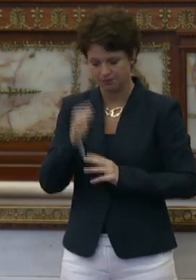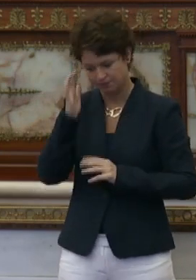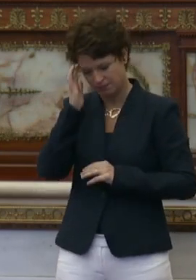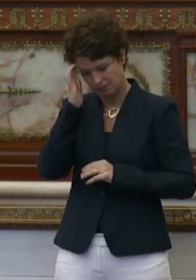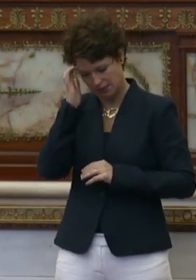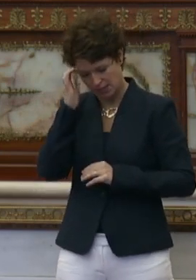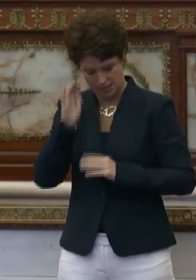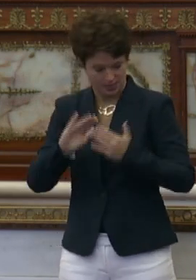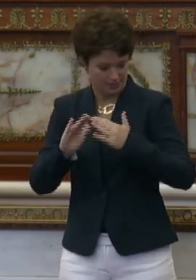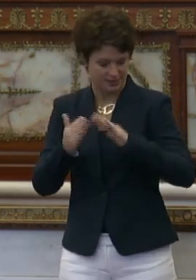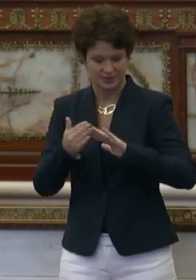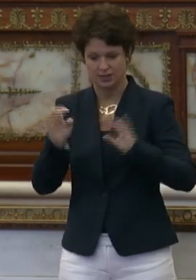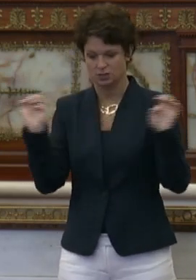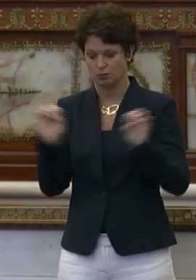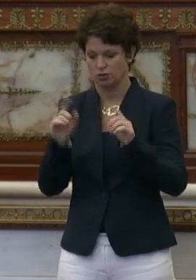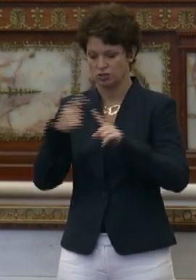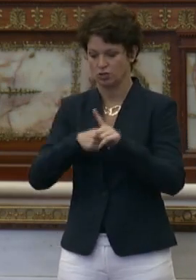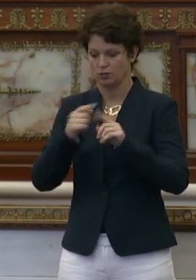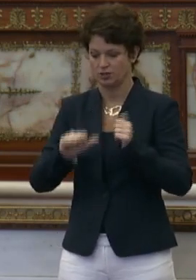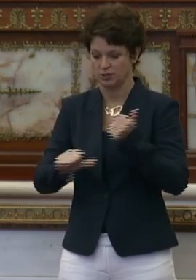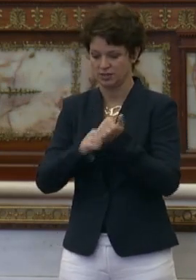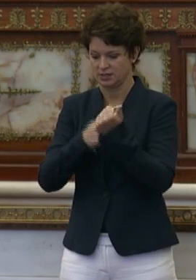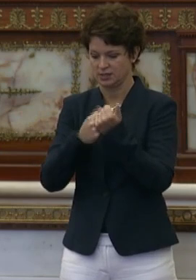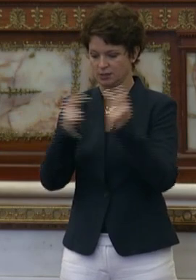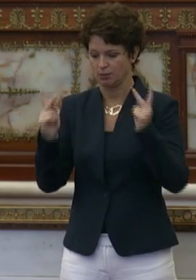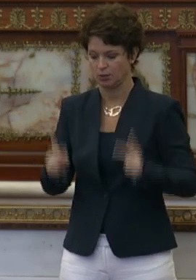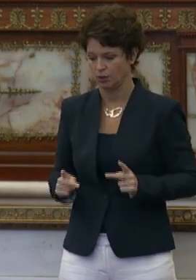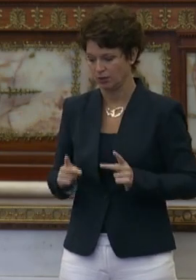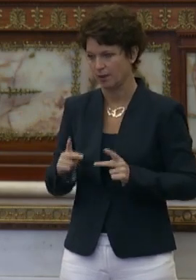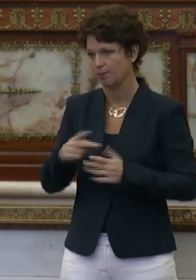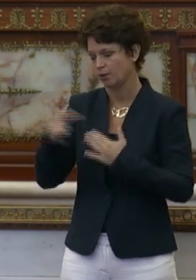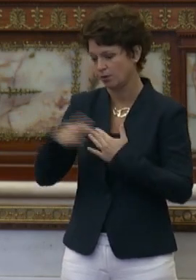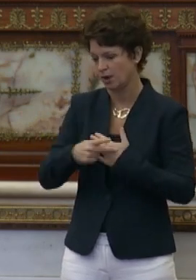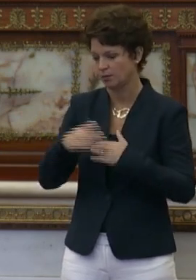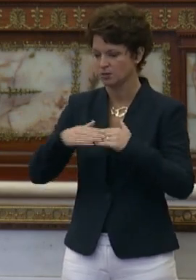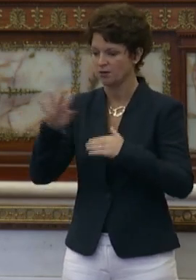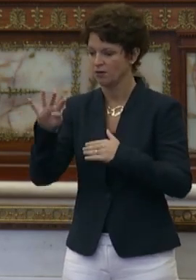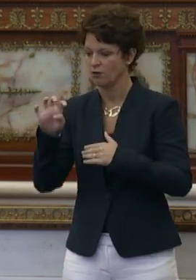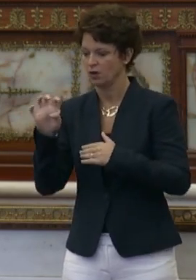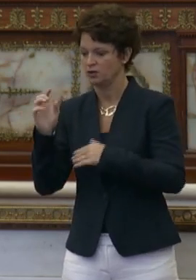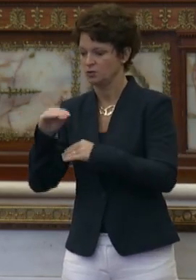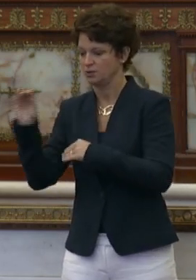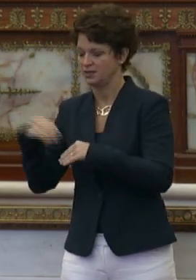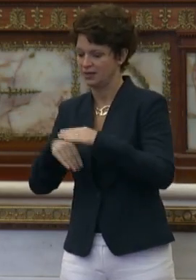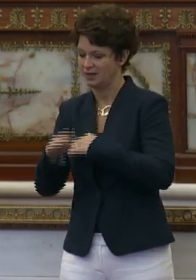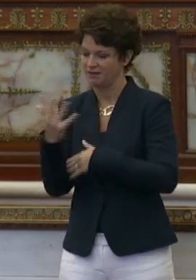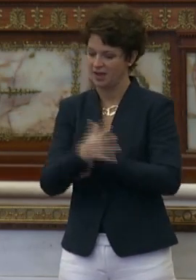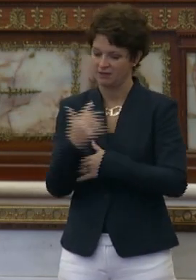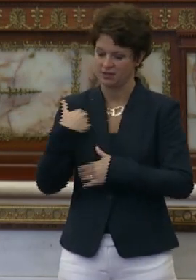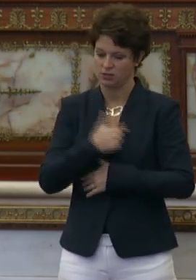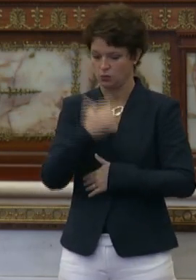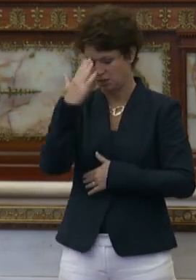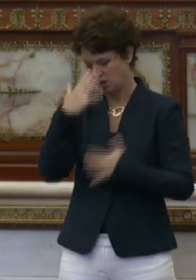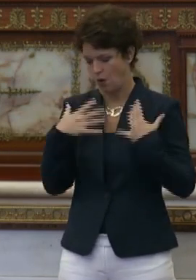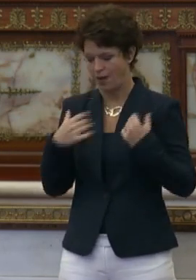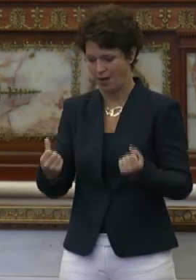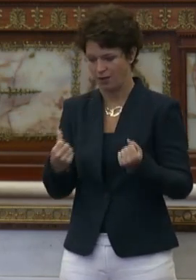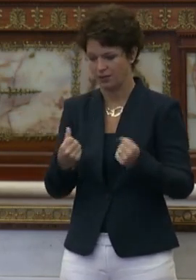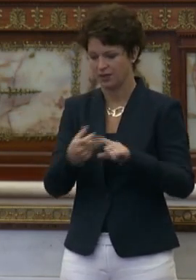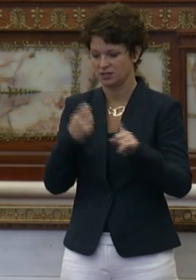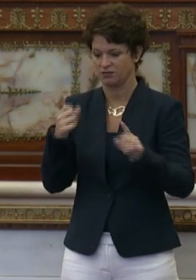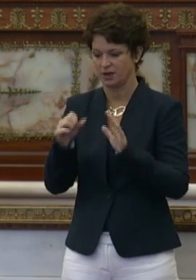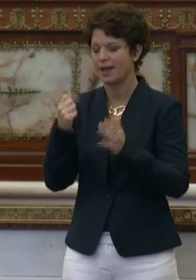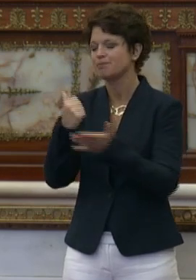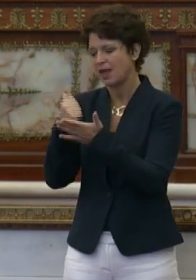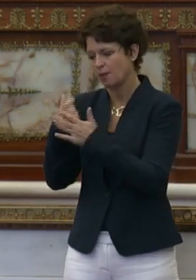city's emergency rental assistance program was oversubscribed by 400% in 5 days. We know that help is coming from the state,